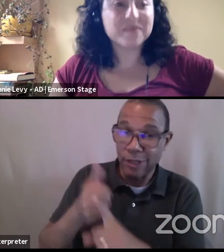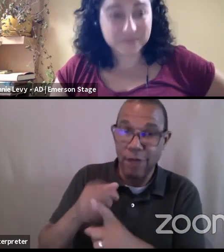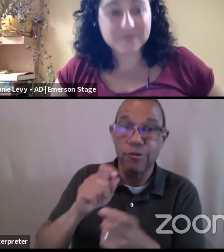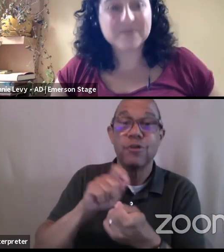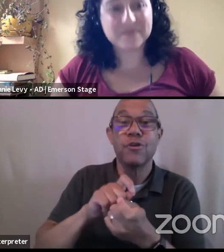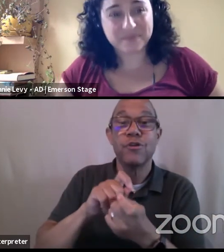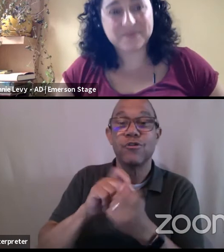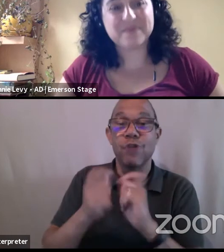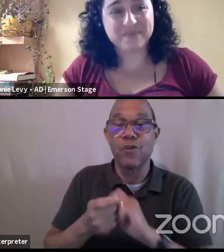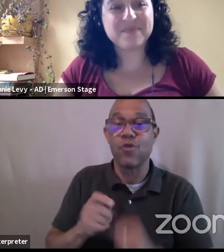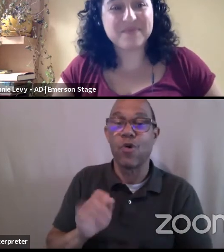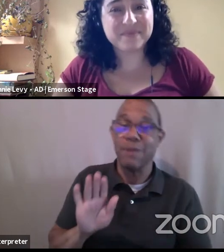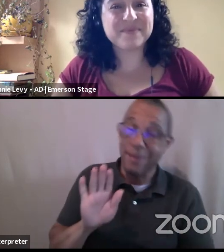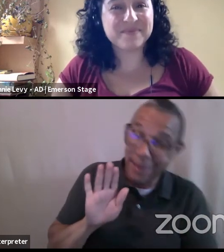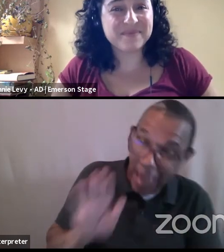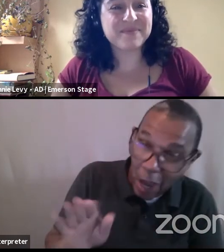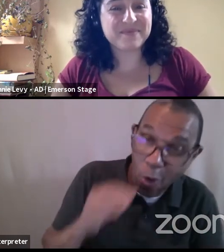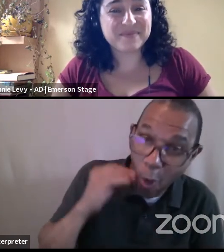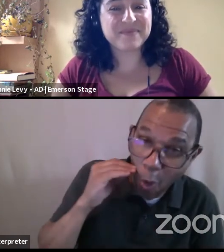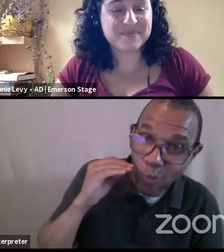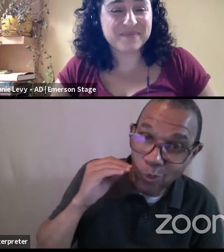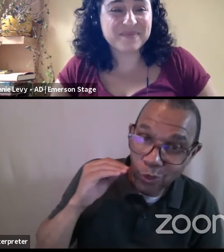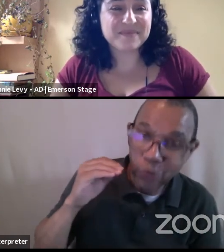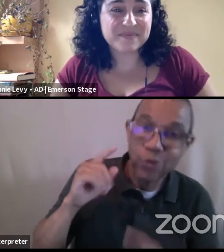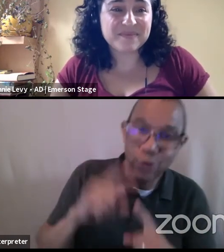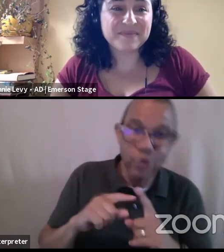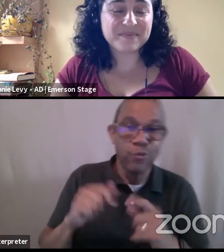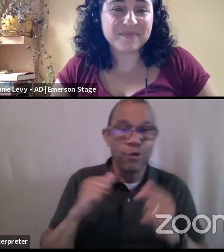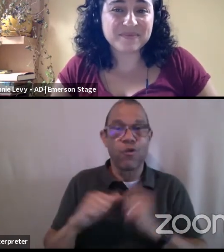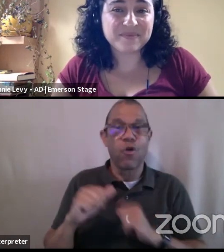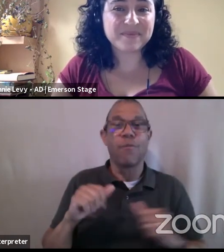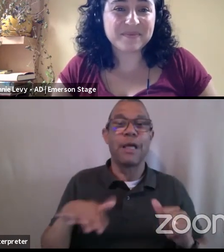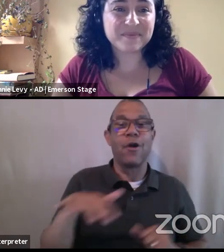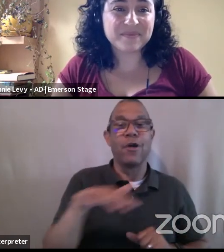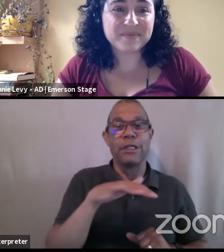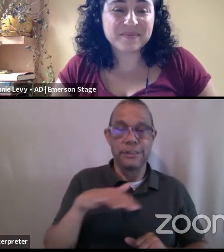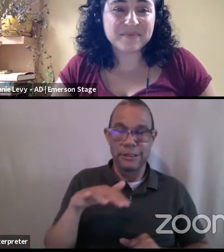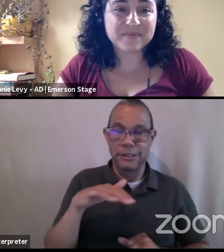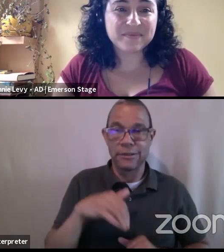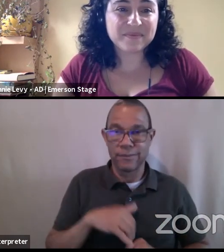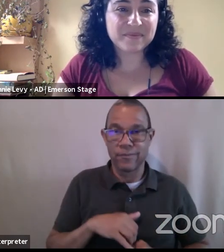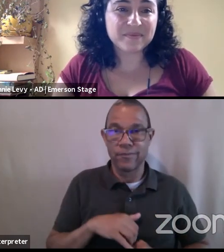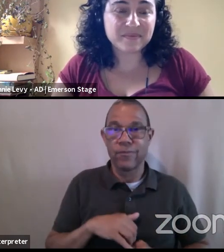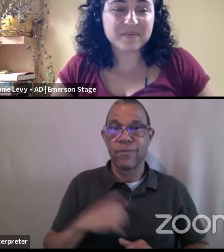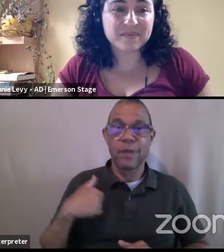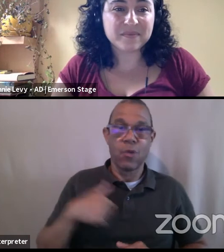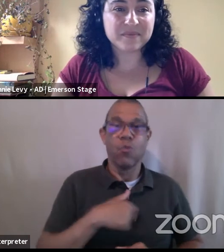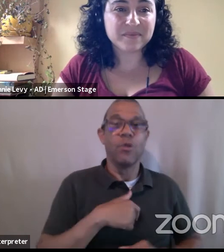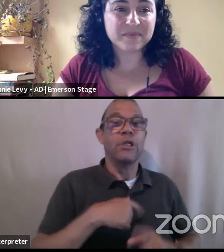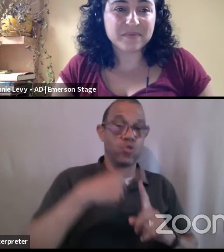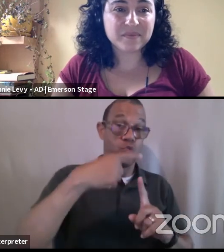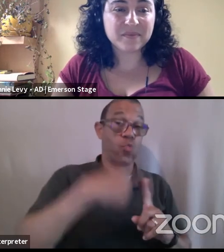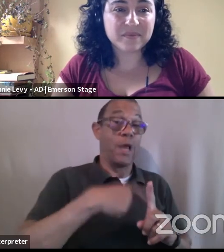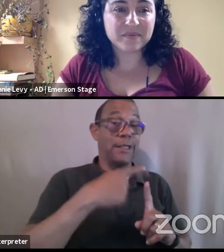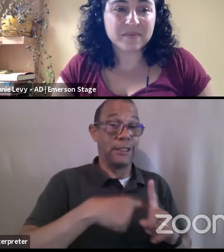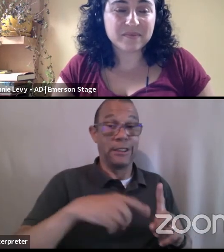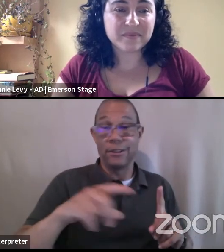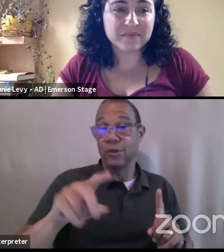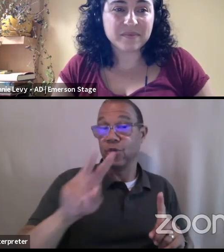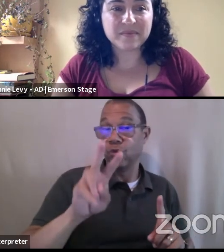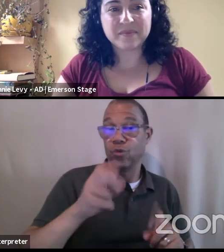into performing um areas and uh we uh rented two cars to to uh